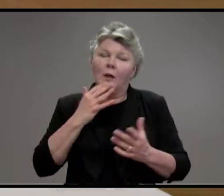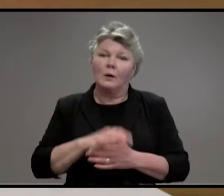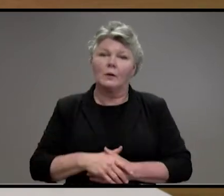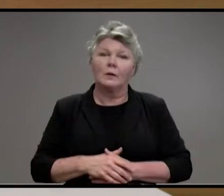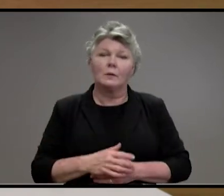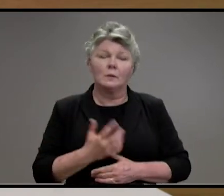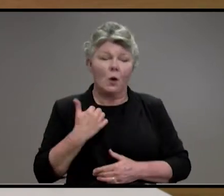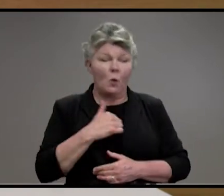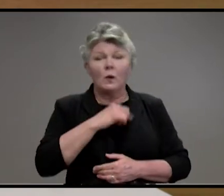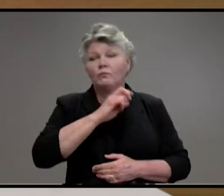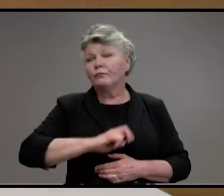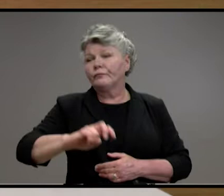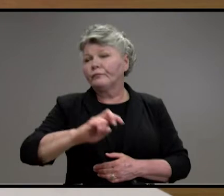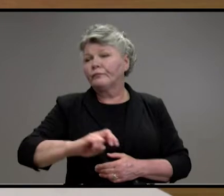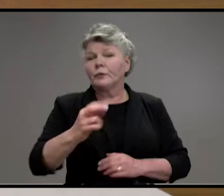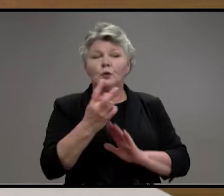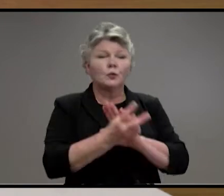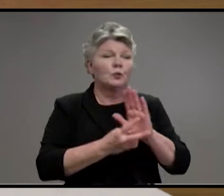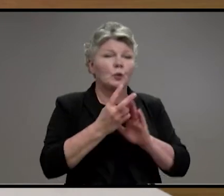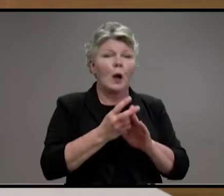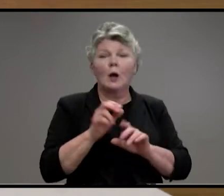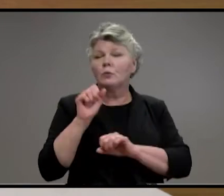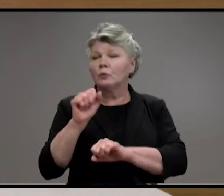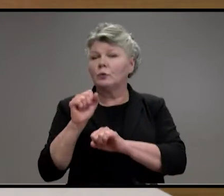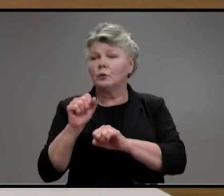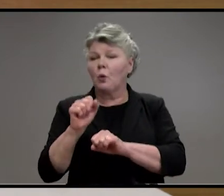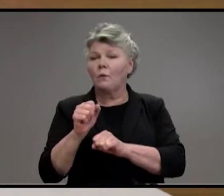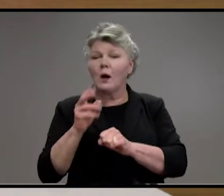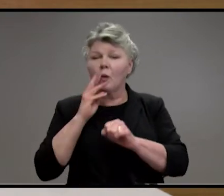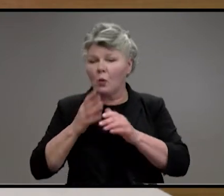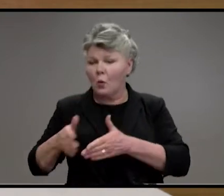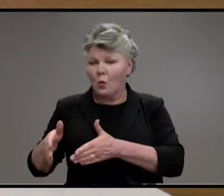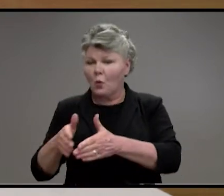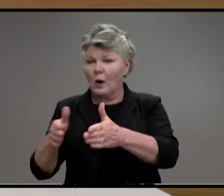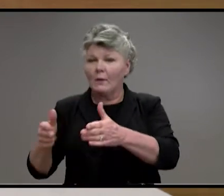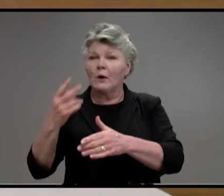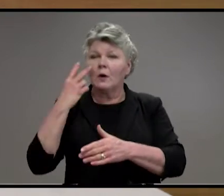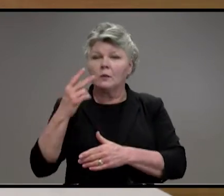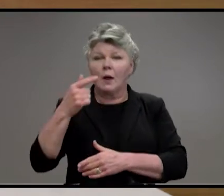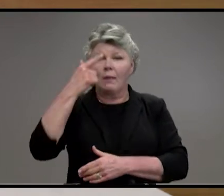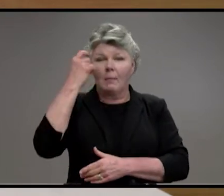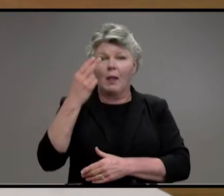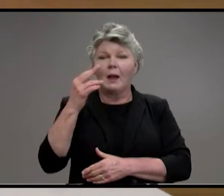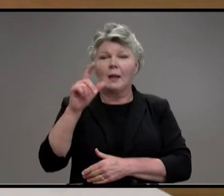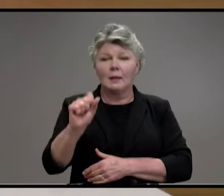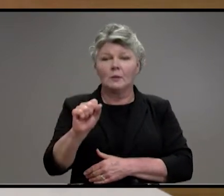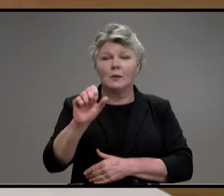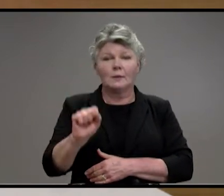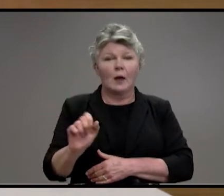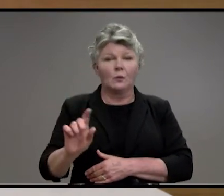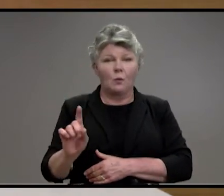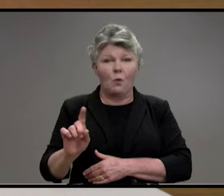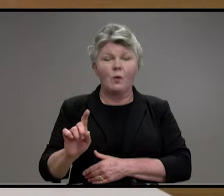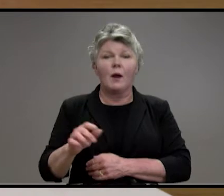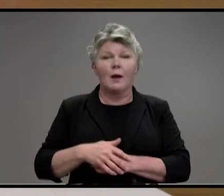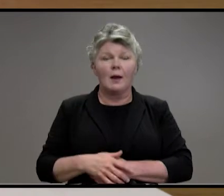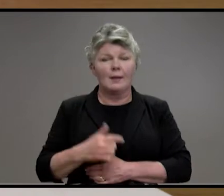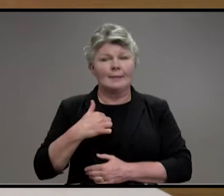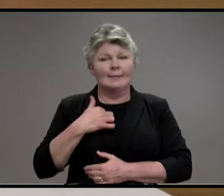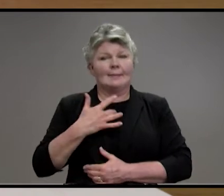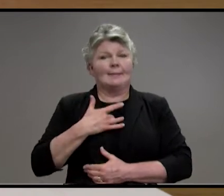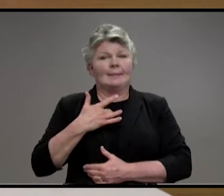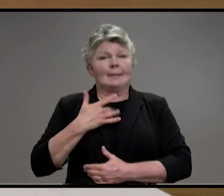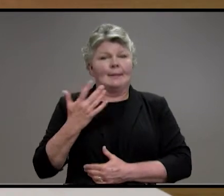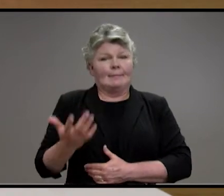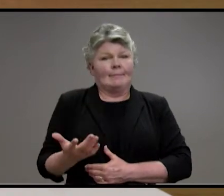lasted a couple of hours. We drove along the Sioux River and saw the Black Hills of South Dakota, though I still have my reservations as to